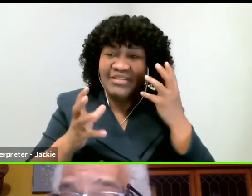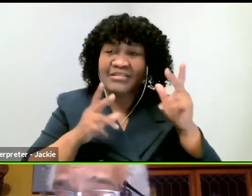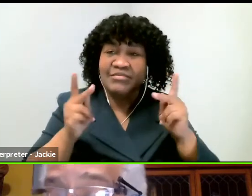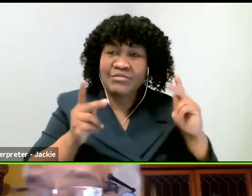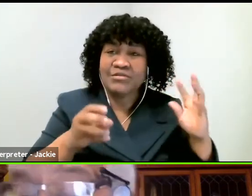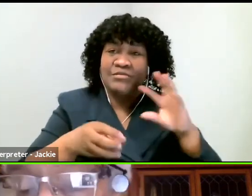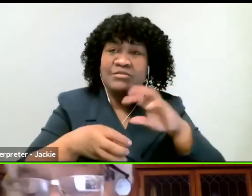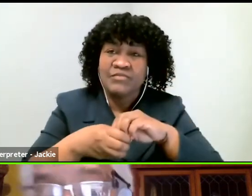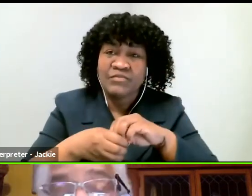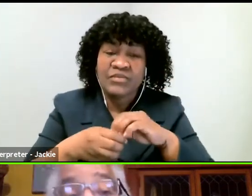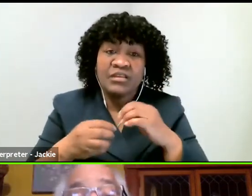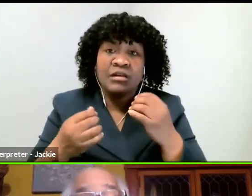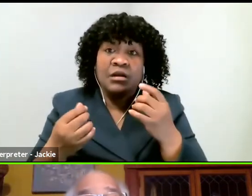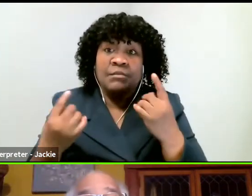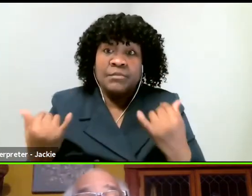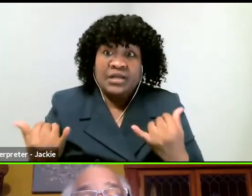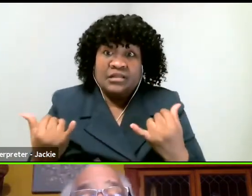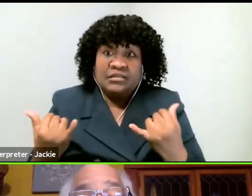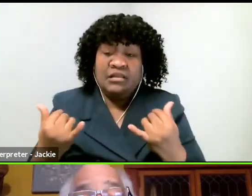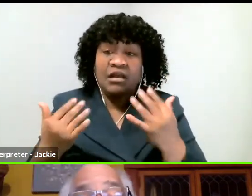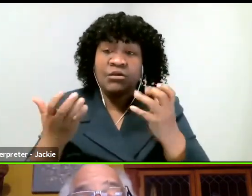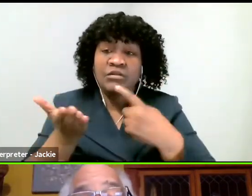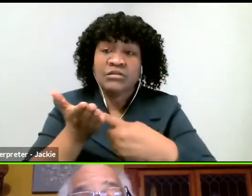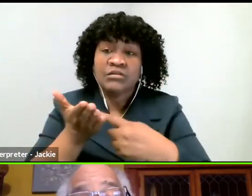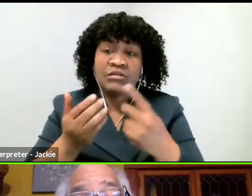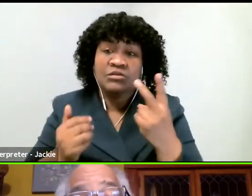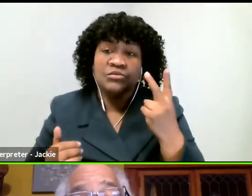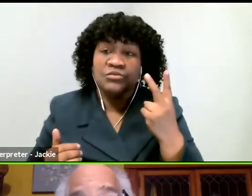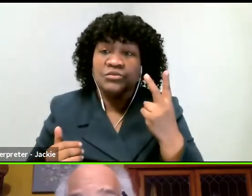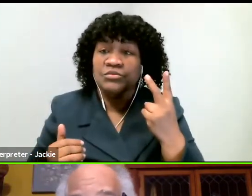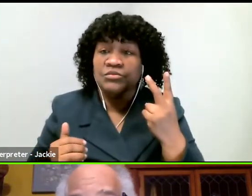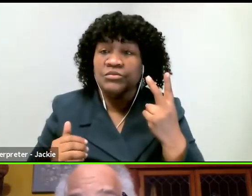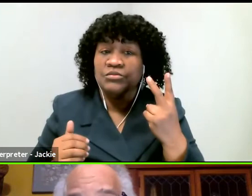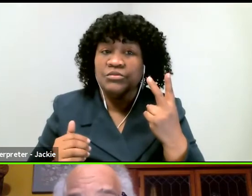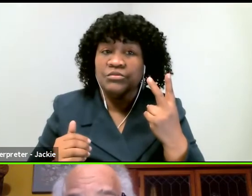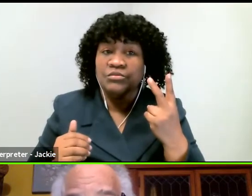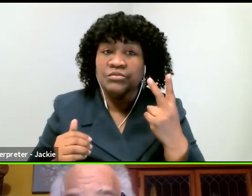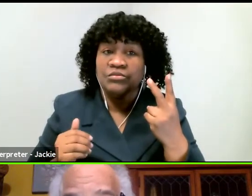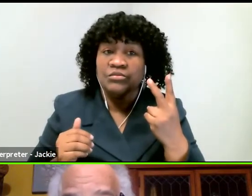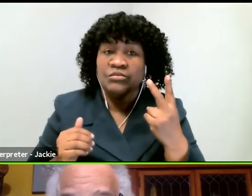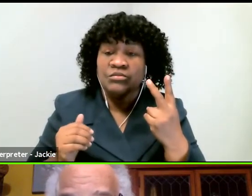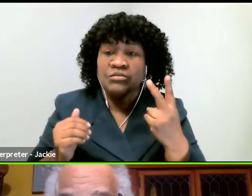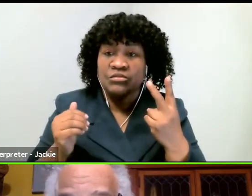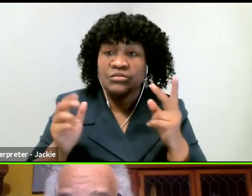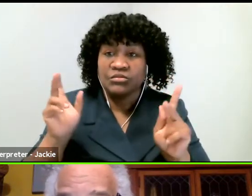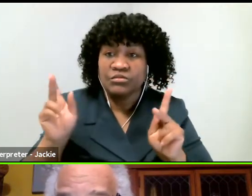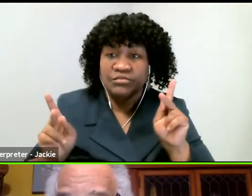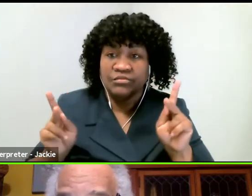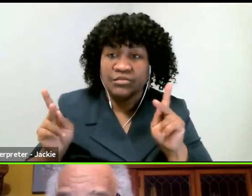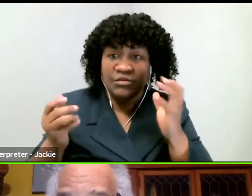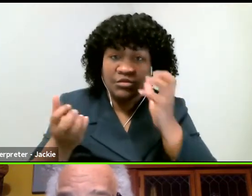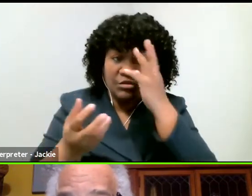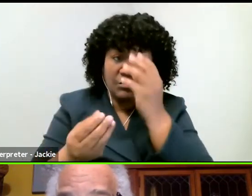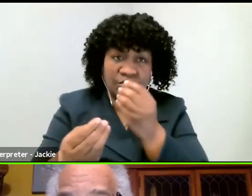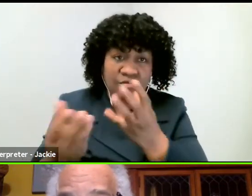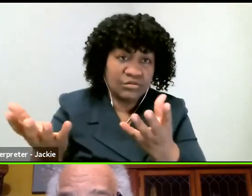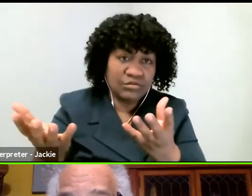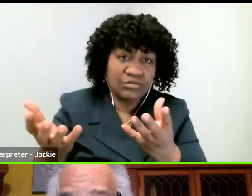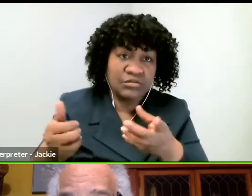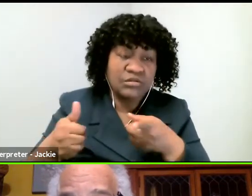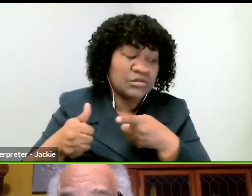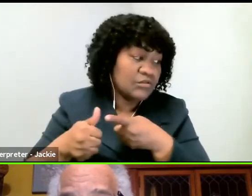I'm drawn today to two, in response to your question, to two library moments. And the